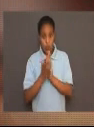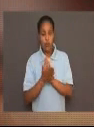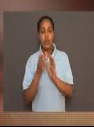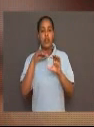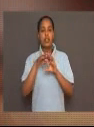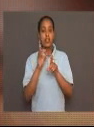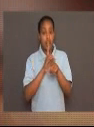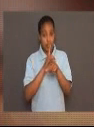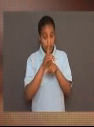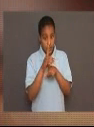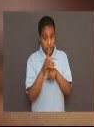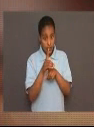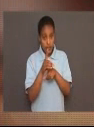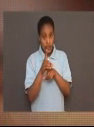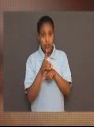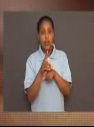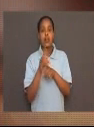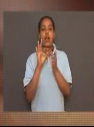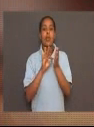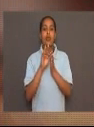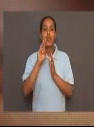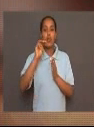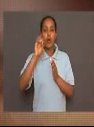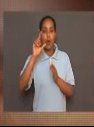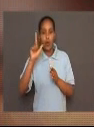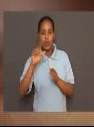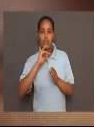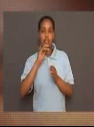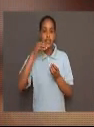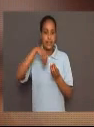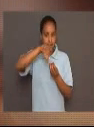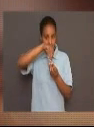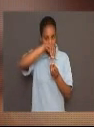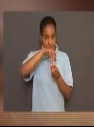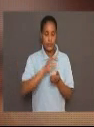the direction where the number of moles is increased.